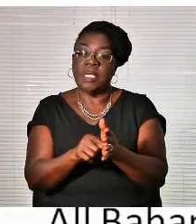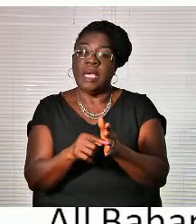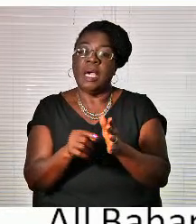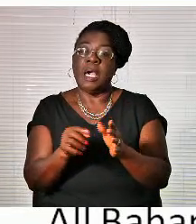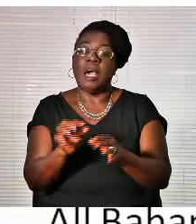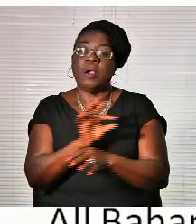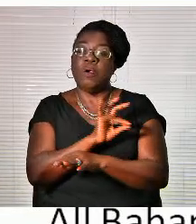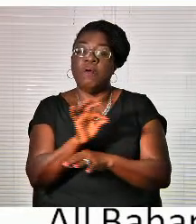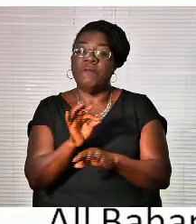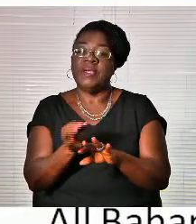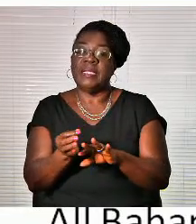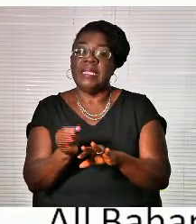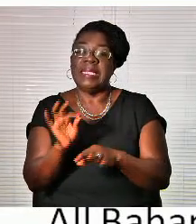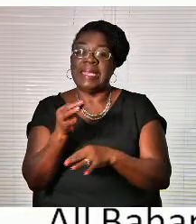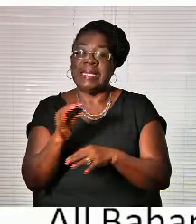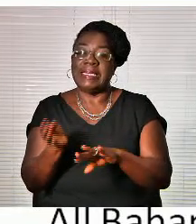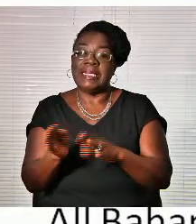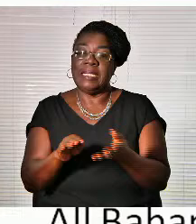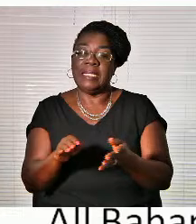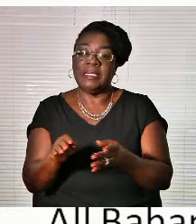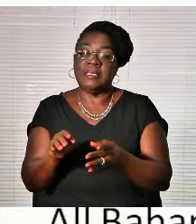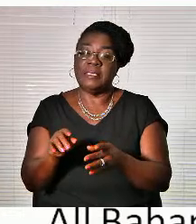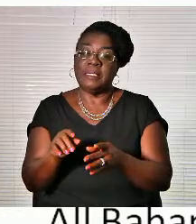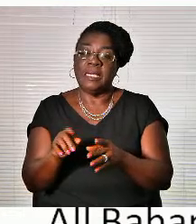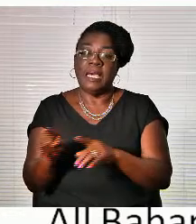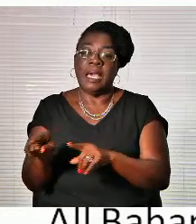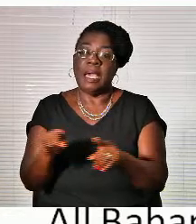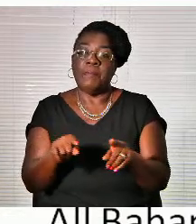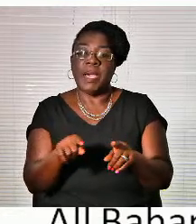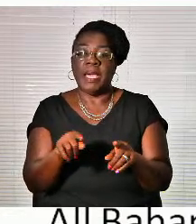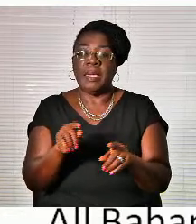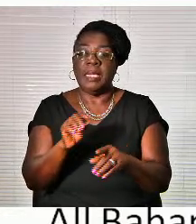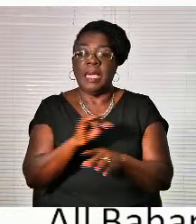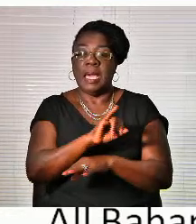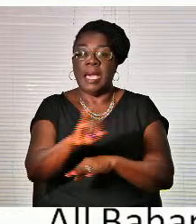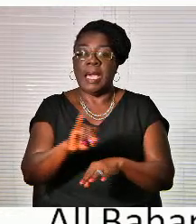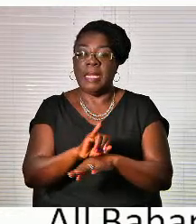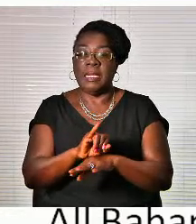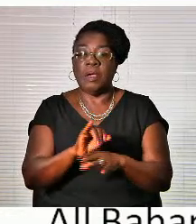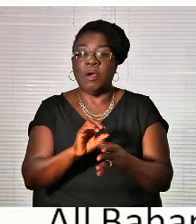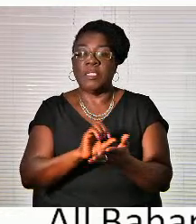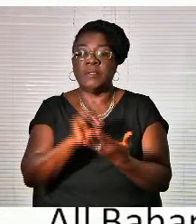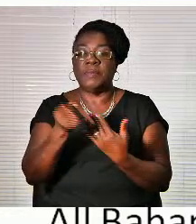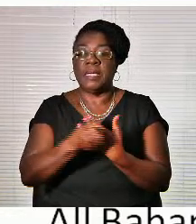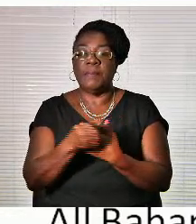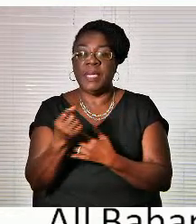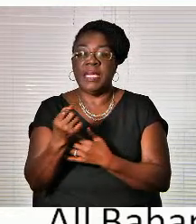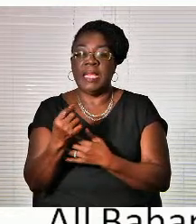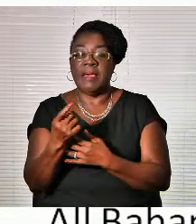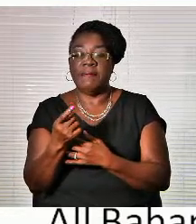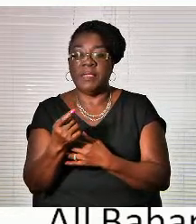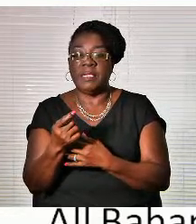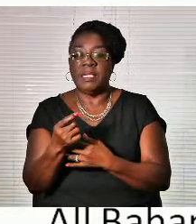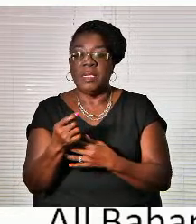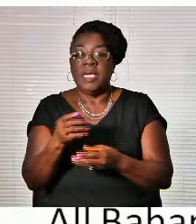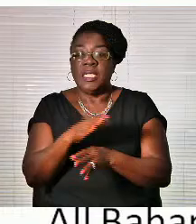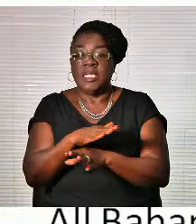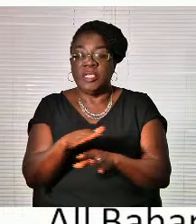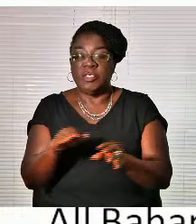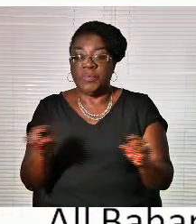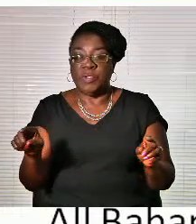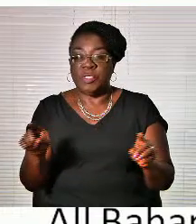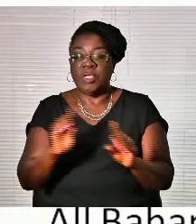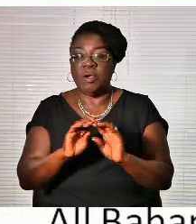by island as of September 11, 2020. The distribution of